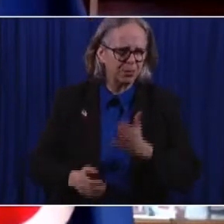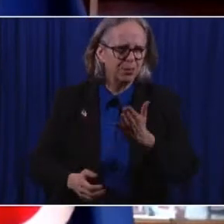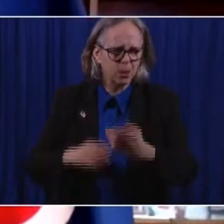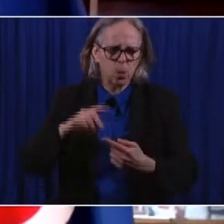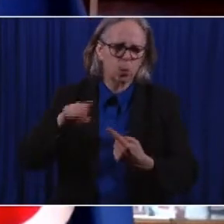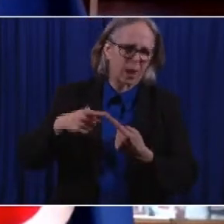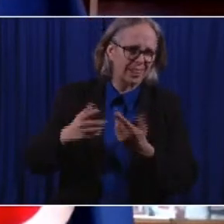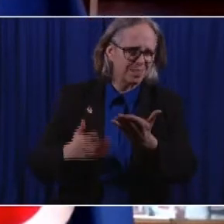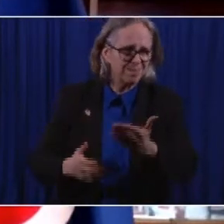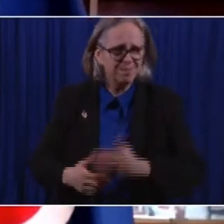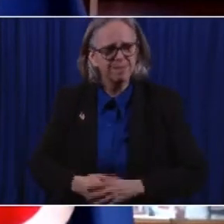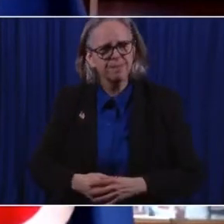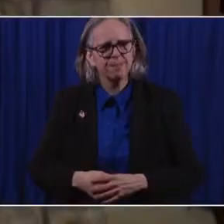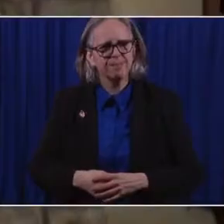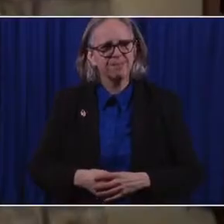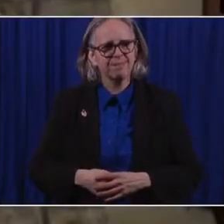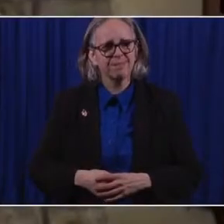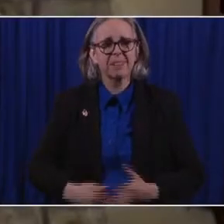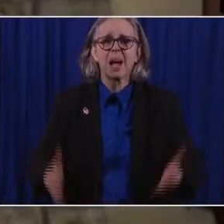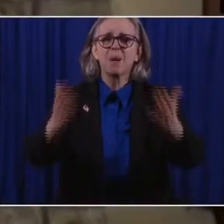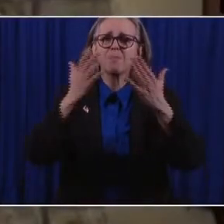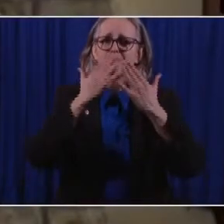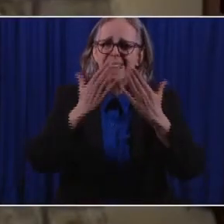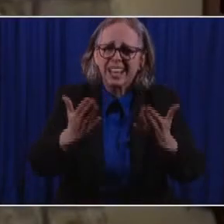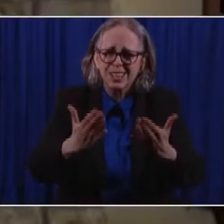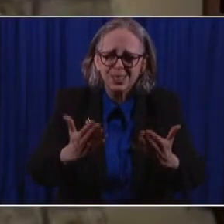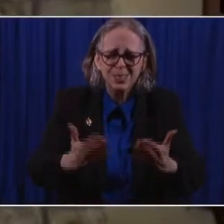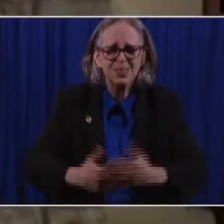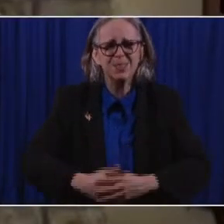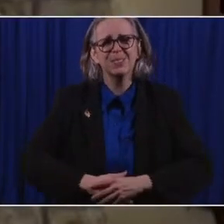Well, I want to thank everybody. We look forward, unless there's some